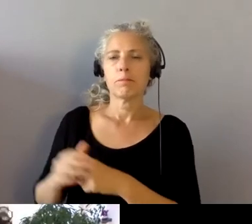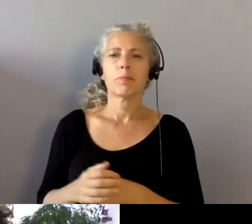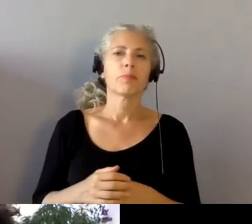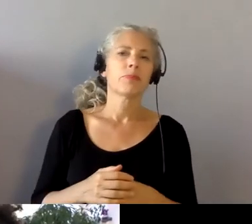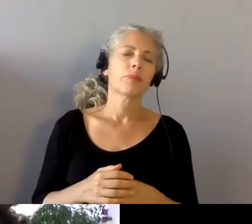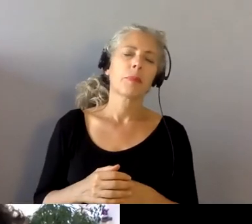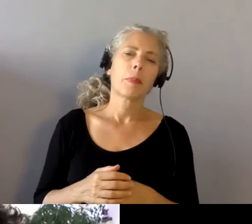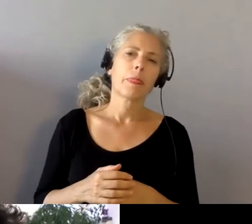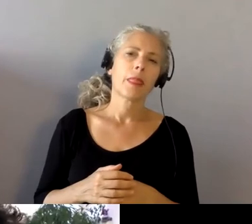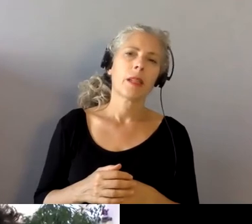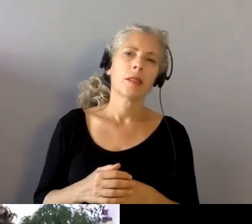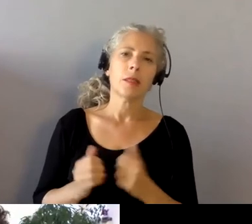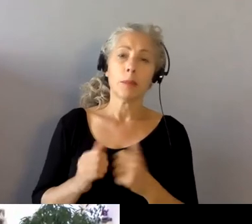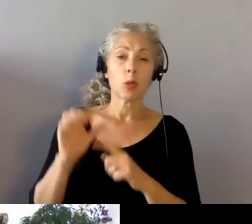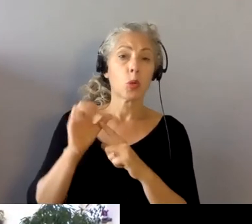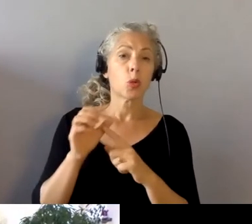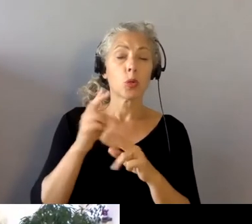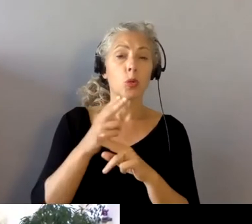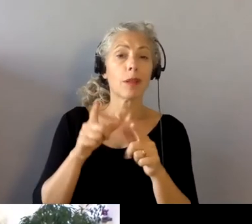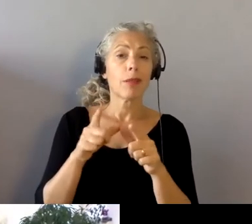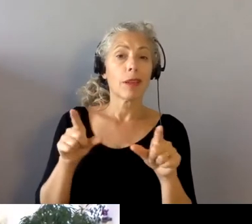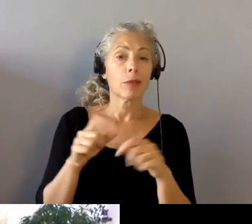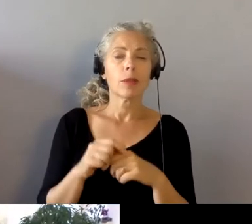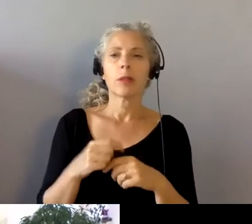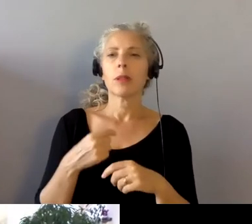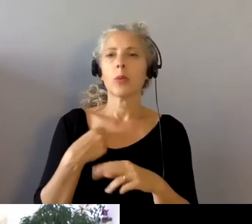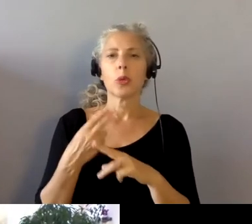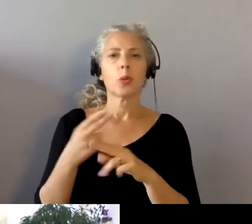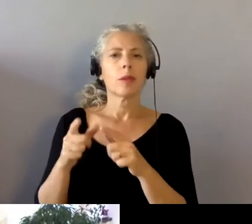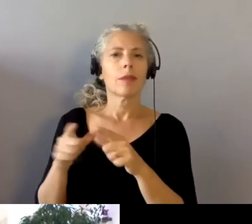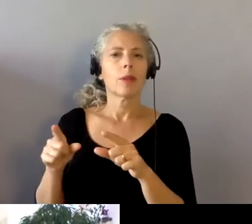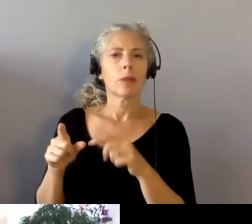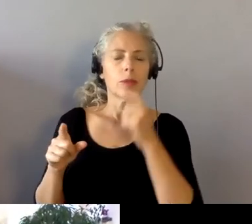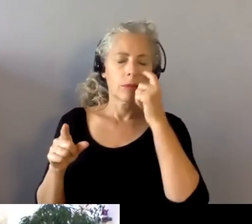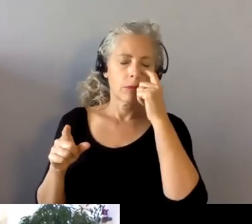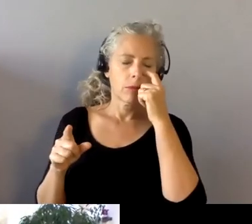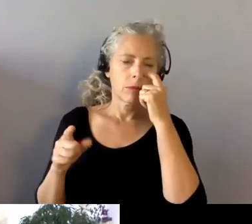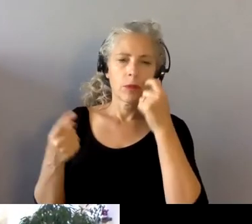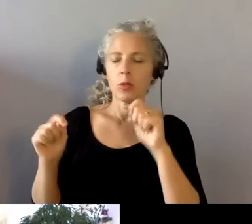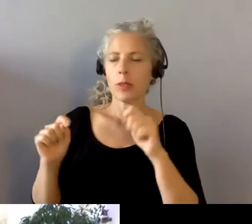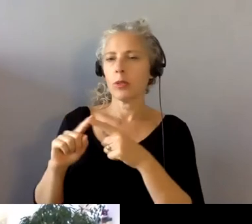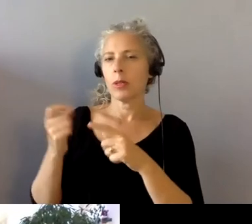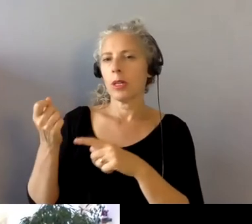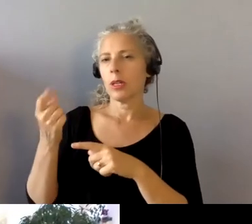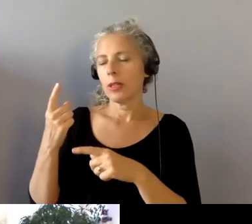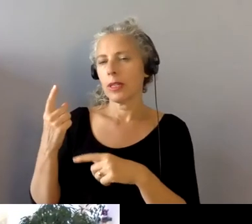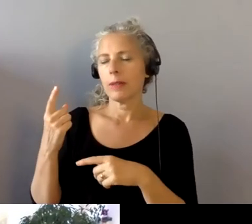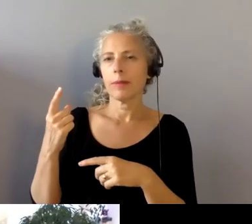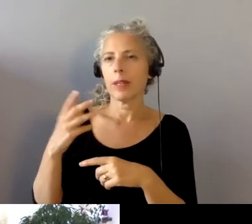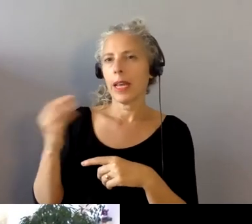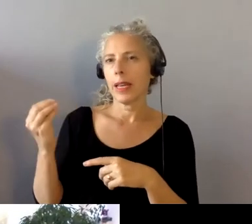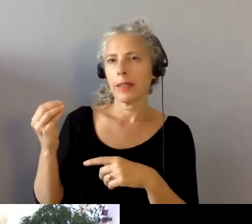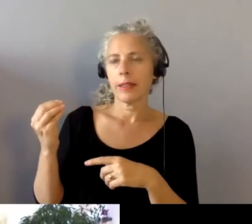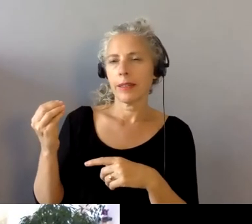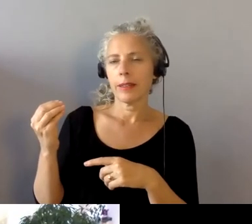most cultures that use language, how we use that as a form of like trying to understand and may